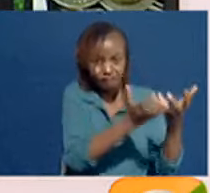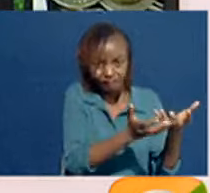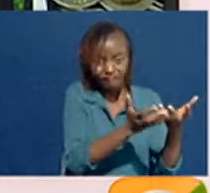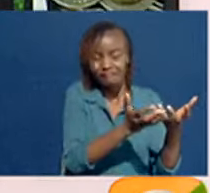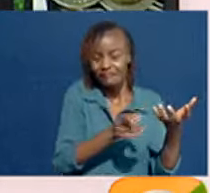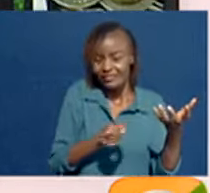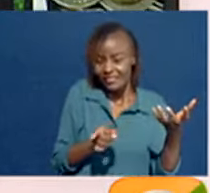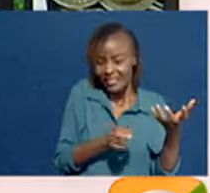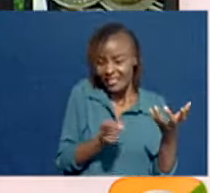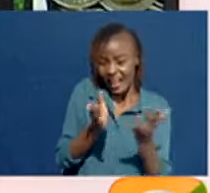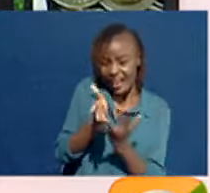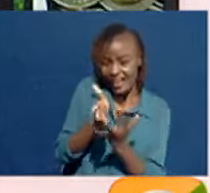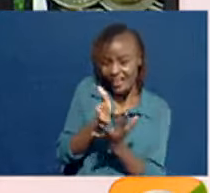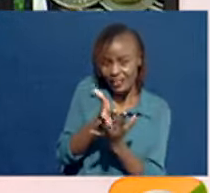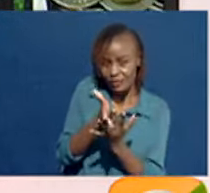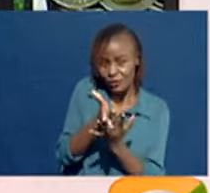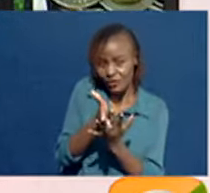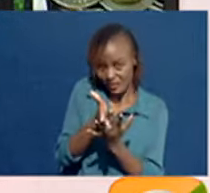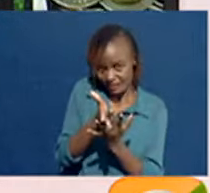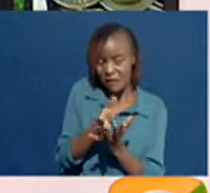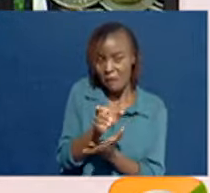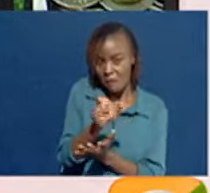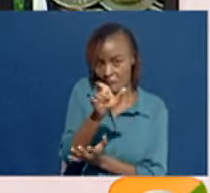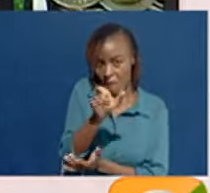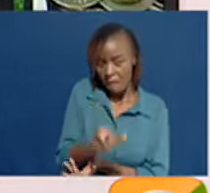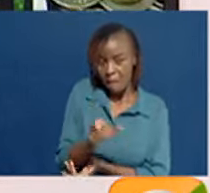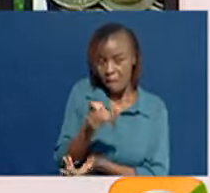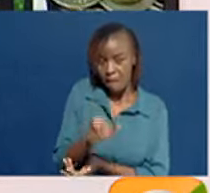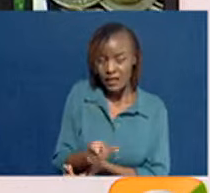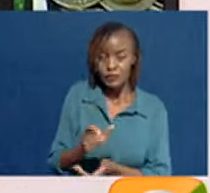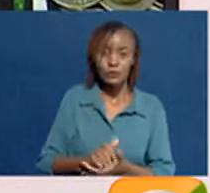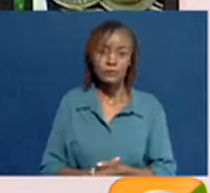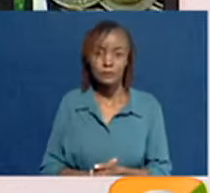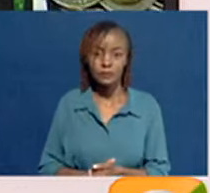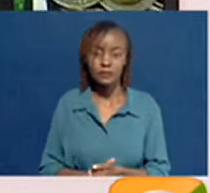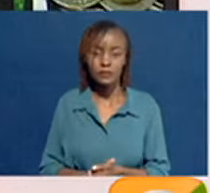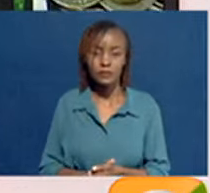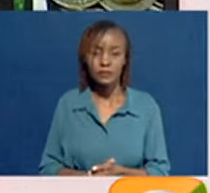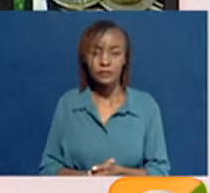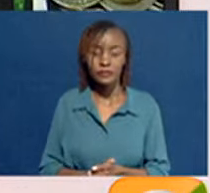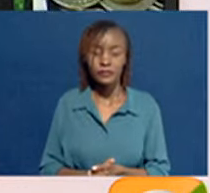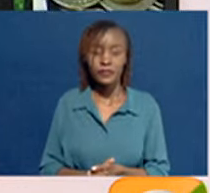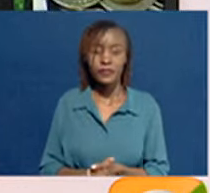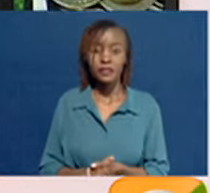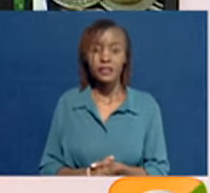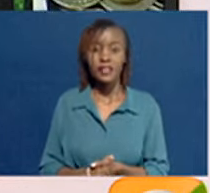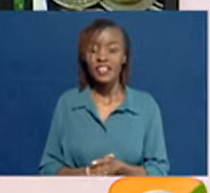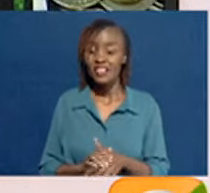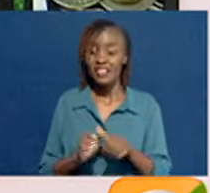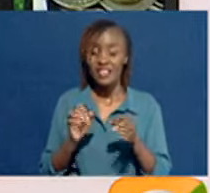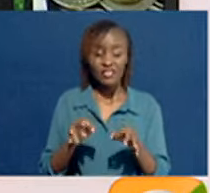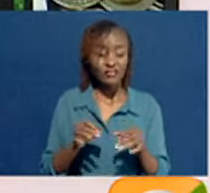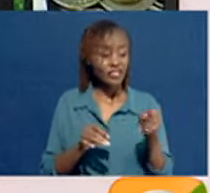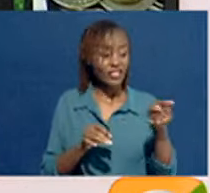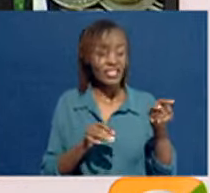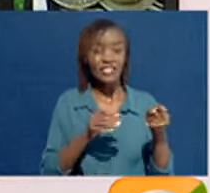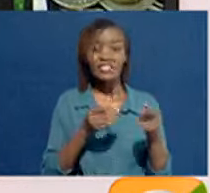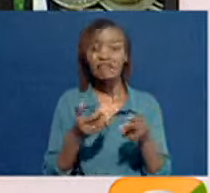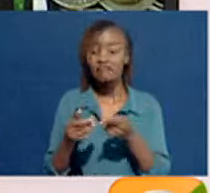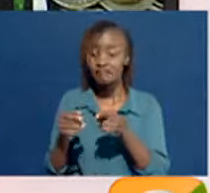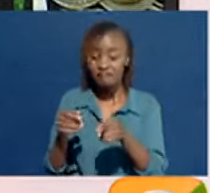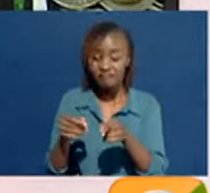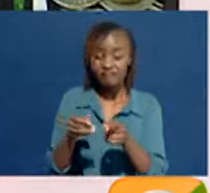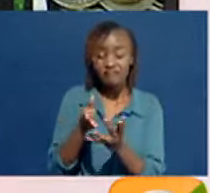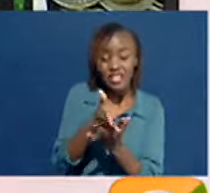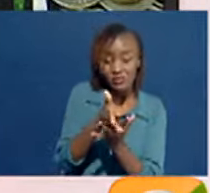end. Now the cost of the broker that the broker bought the maize from, at the farmer, is not the same cost he will sell it to the one at the